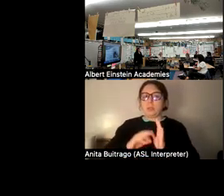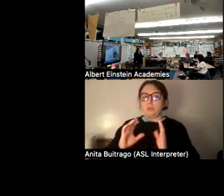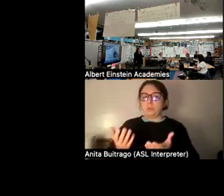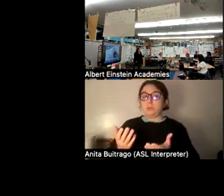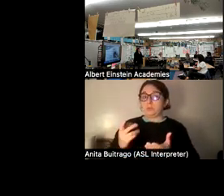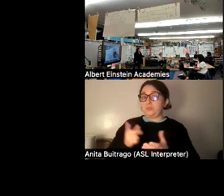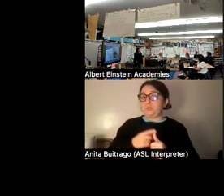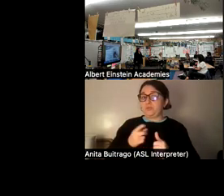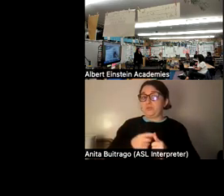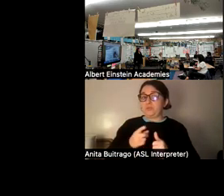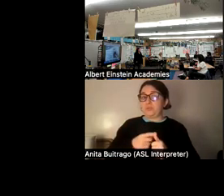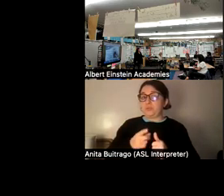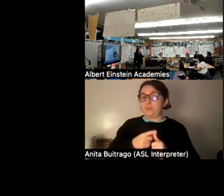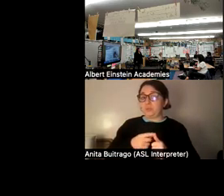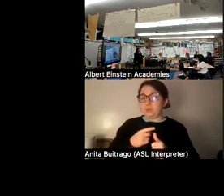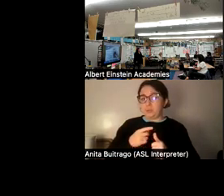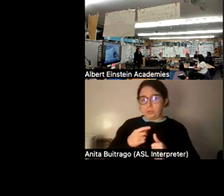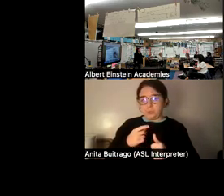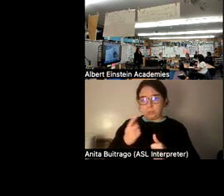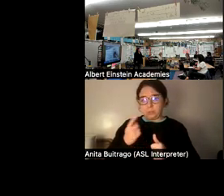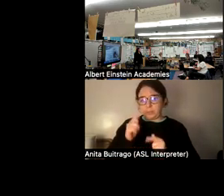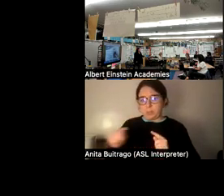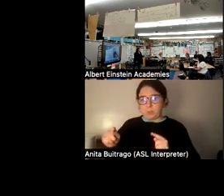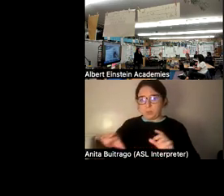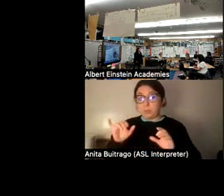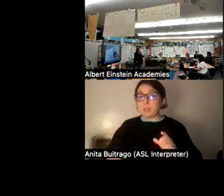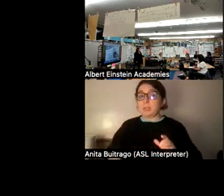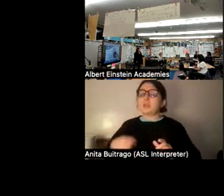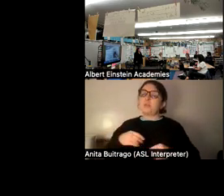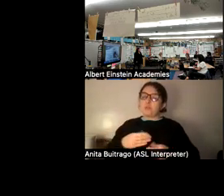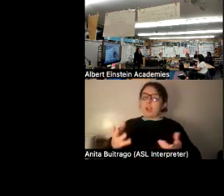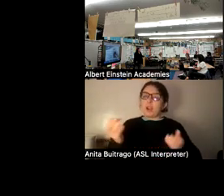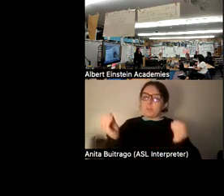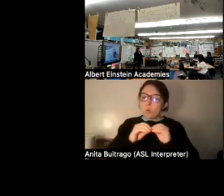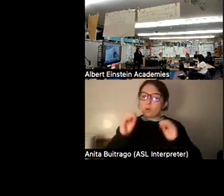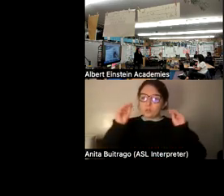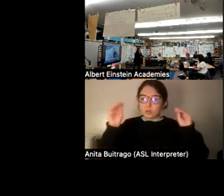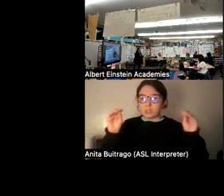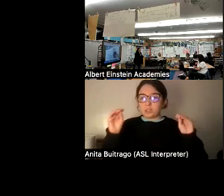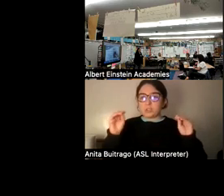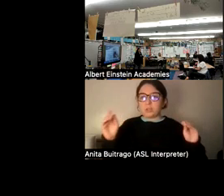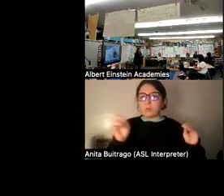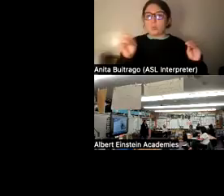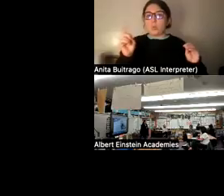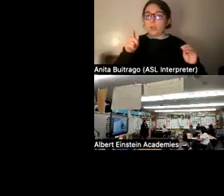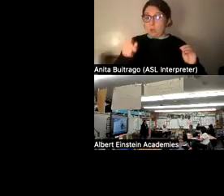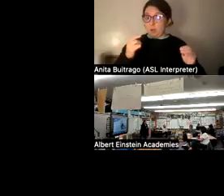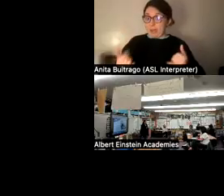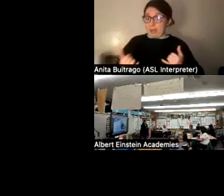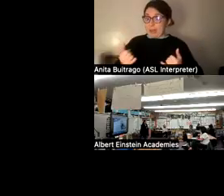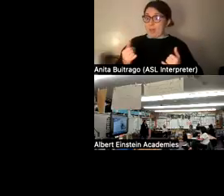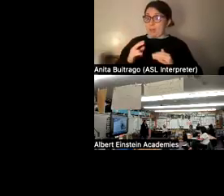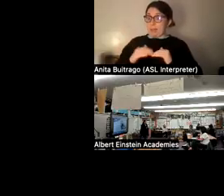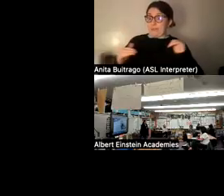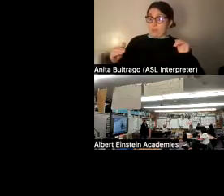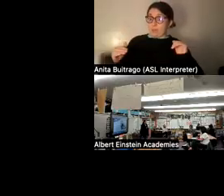they're just getting more instruction at where they're at. So these are all kids that we've assessed and we've determined that they still aren't quite where we want